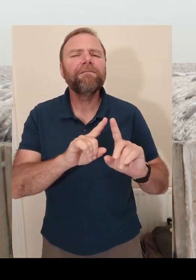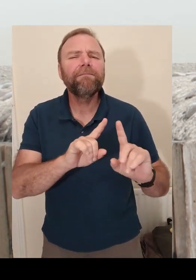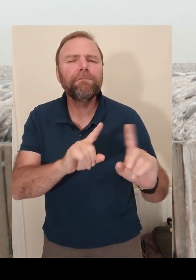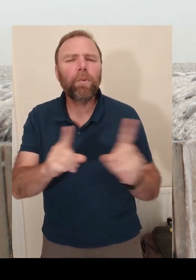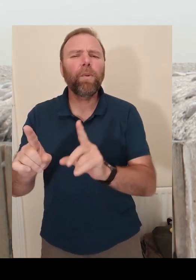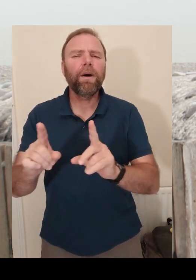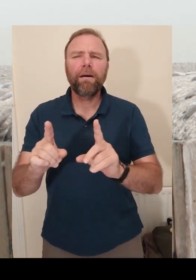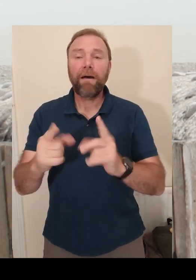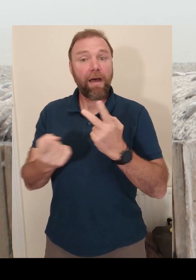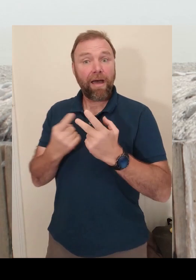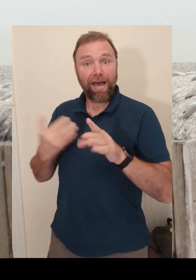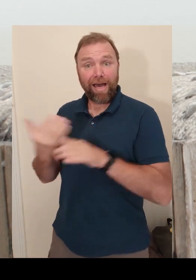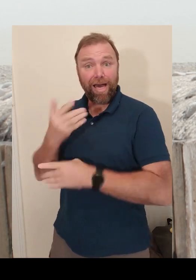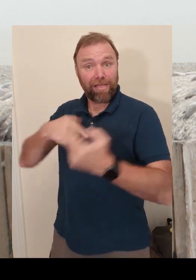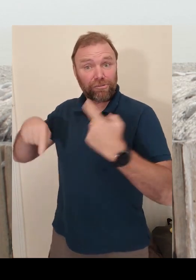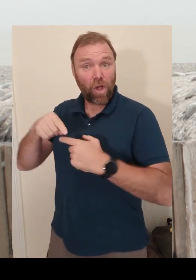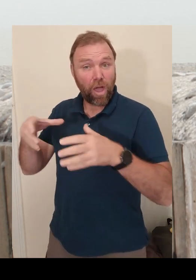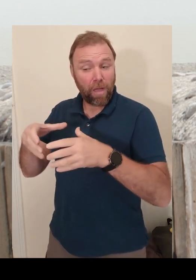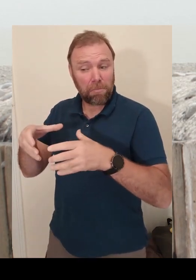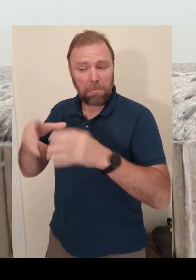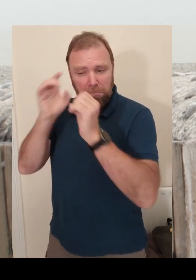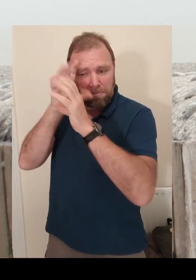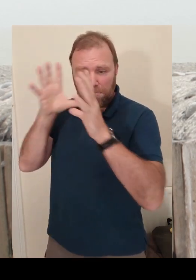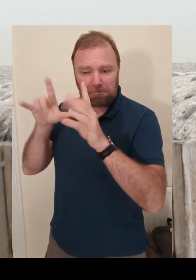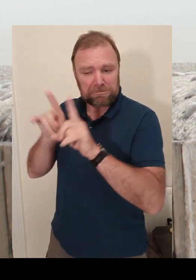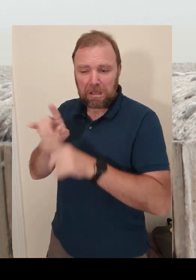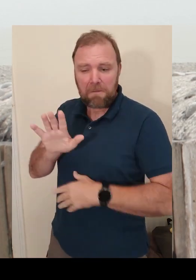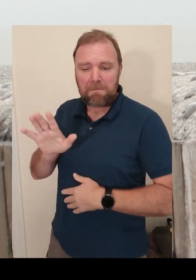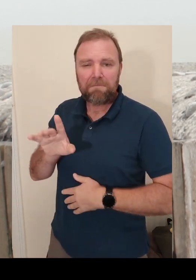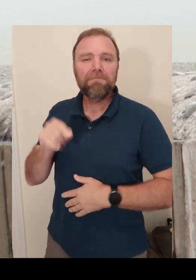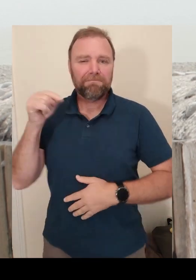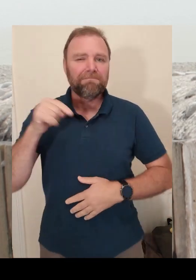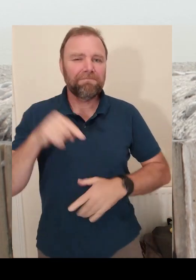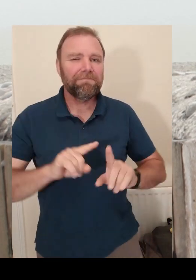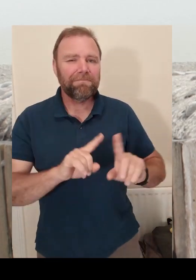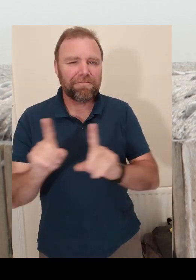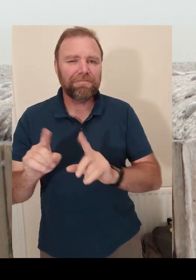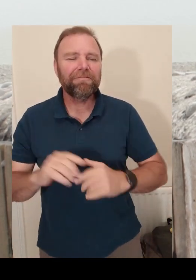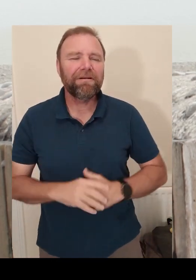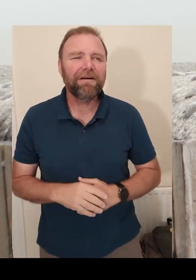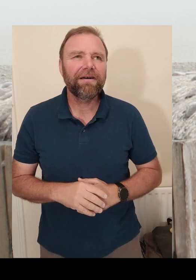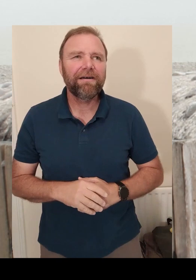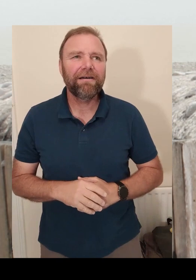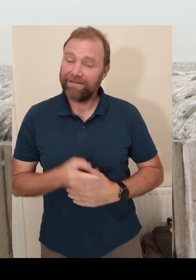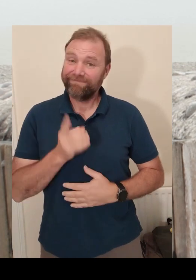It's variety that you couldn't really imagine in many other jobs,